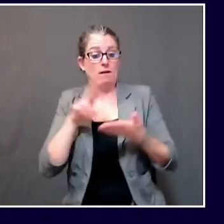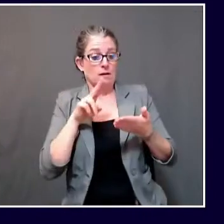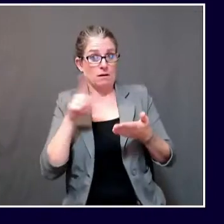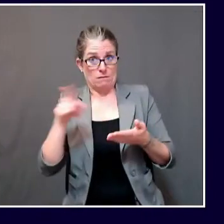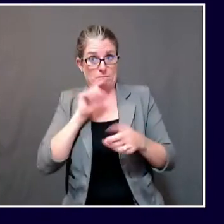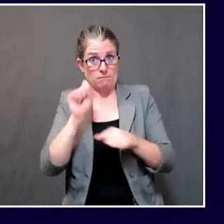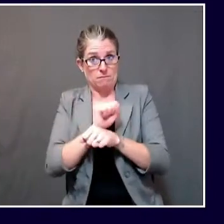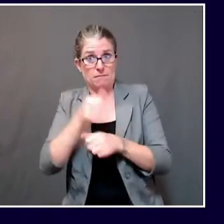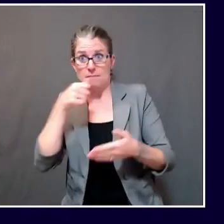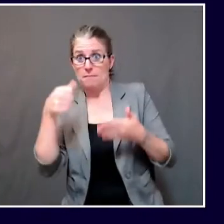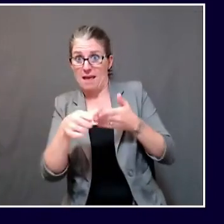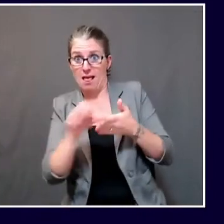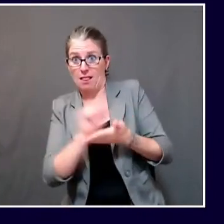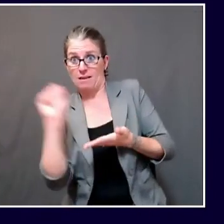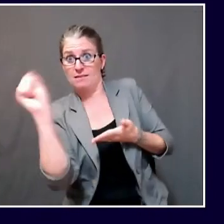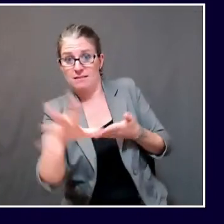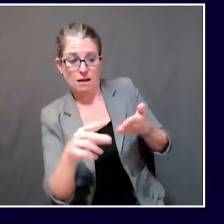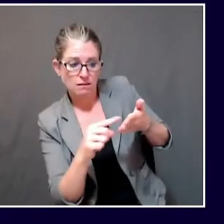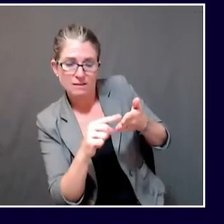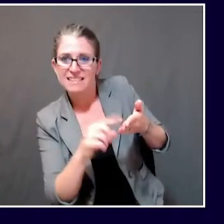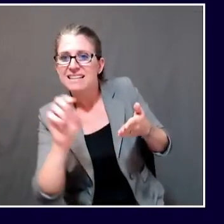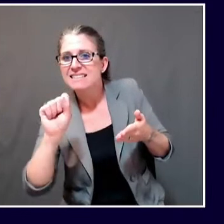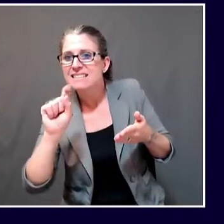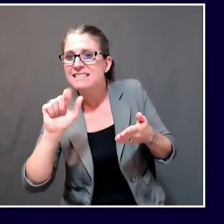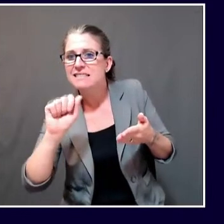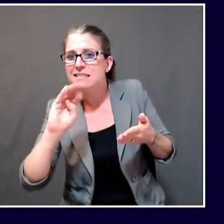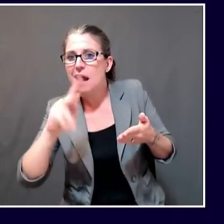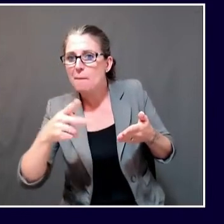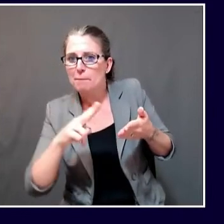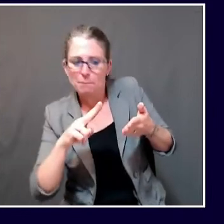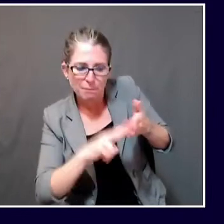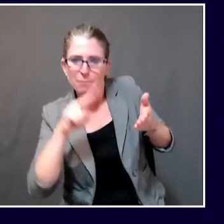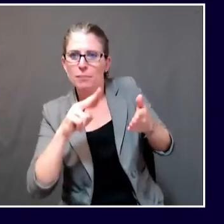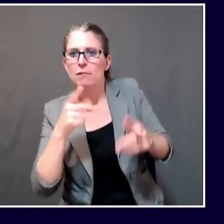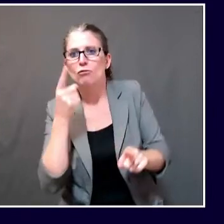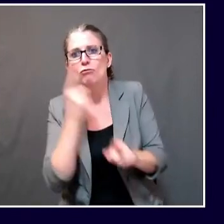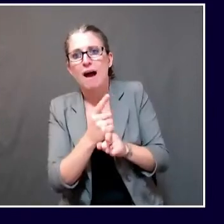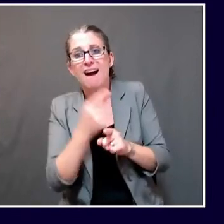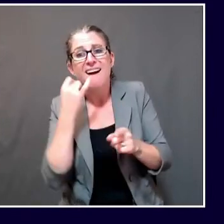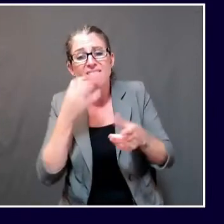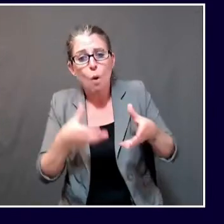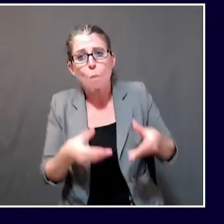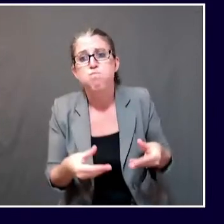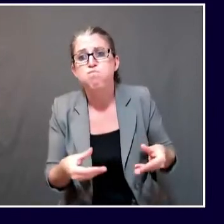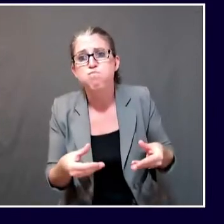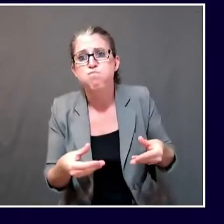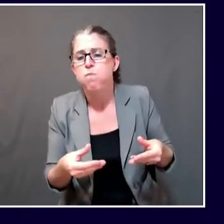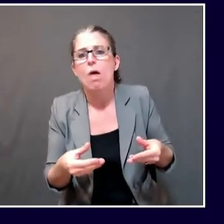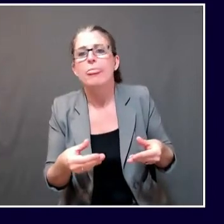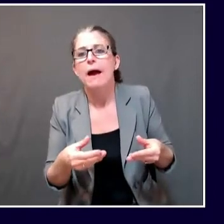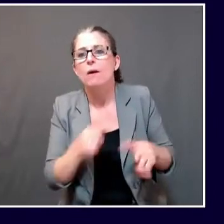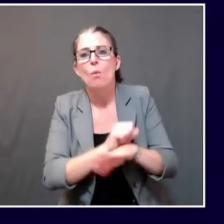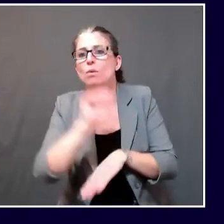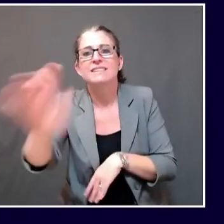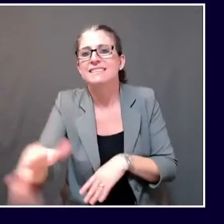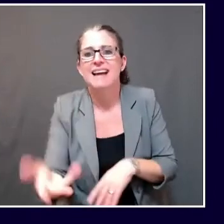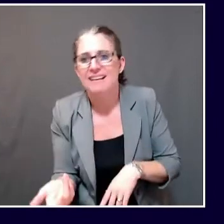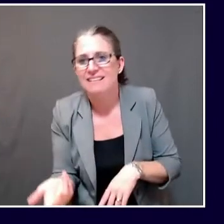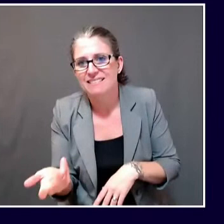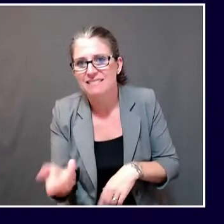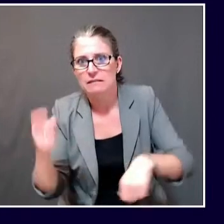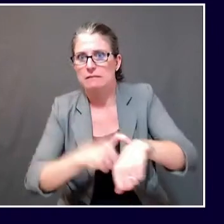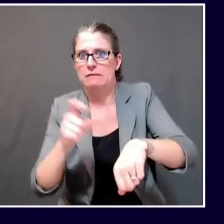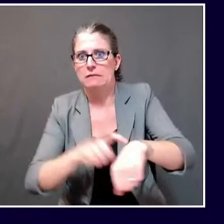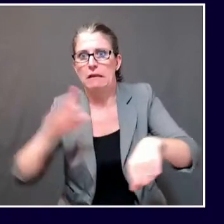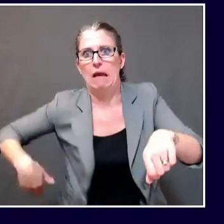early processing times pursuant to the governor's executive order, and give them time to connect with voters to cure any defects that may emerge, such as